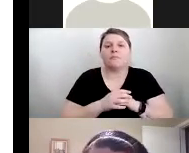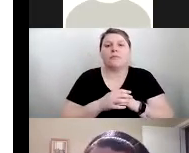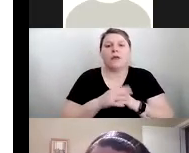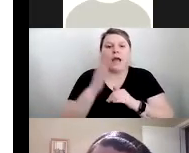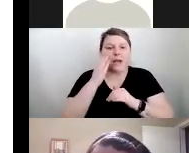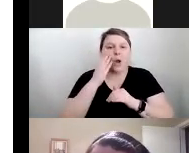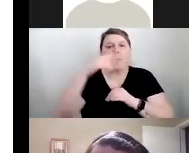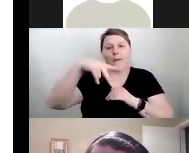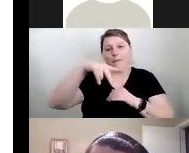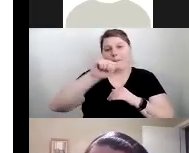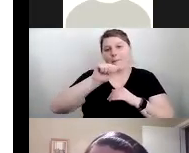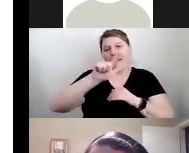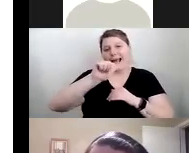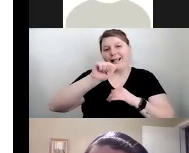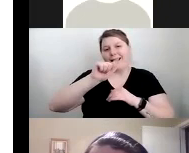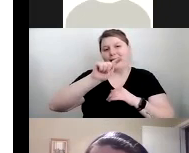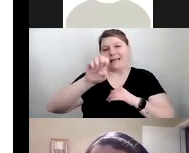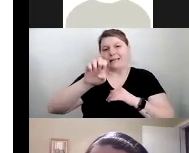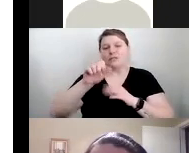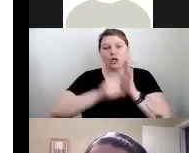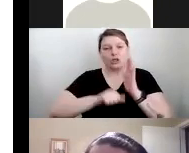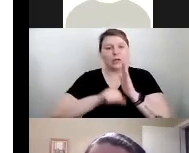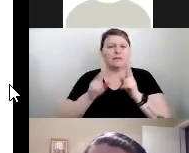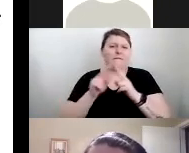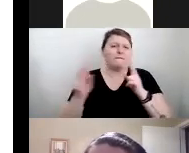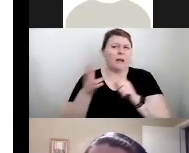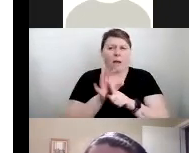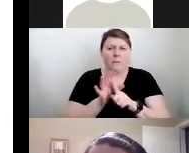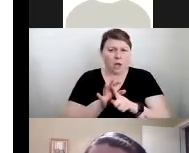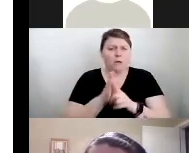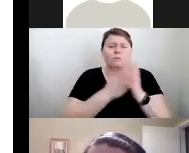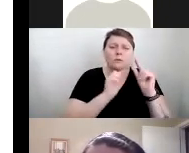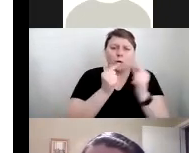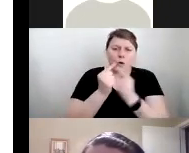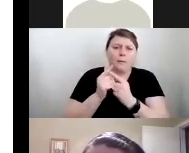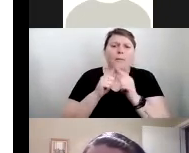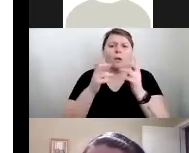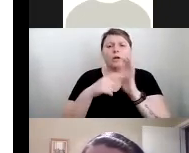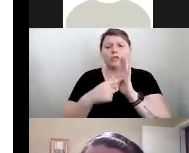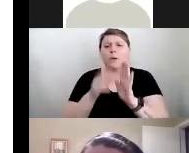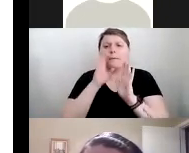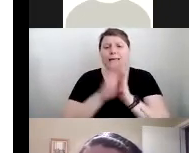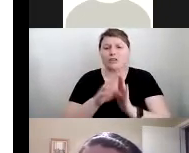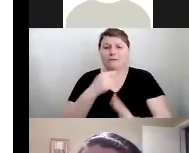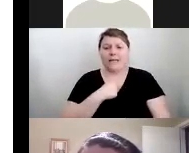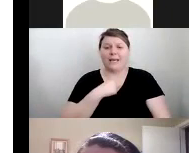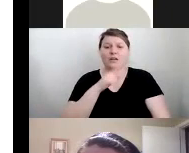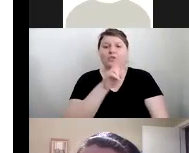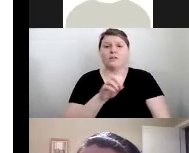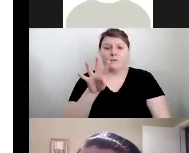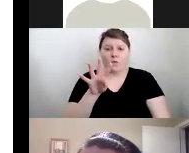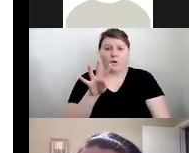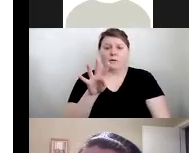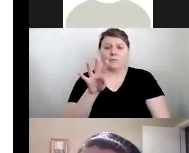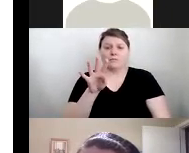surgeries are very popular with some groups. But I also want to feature a picture of me in 2004, and this is